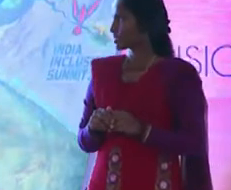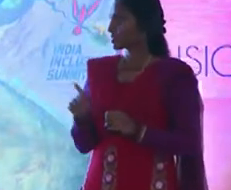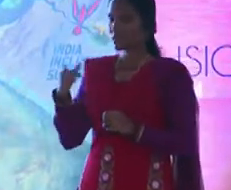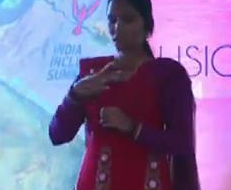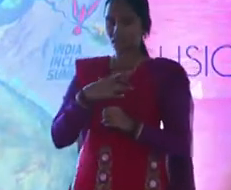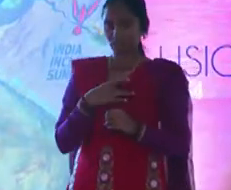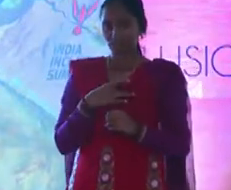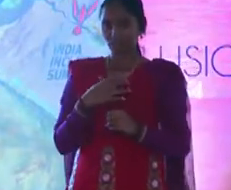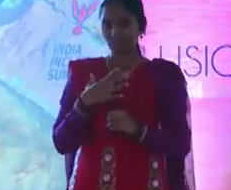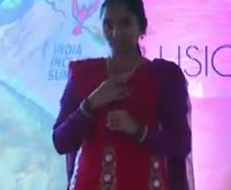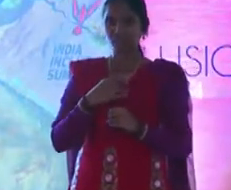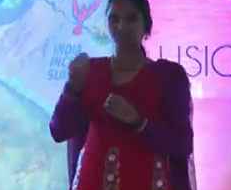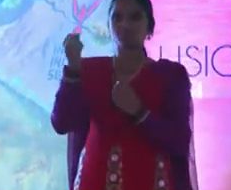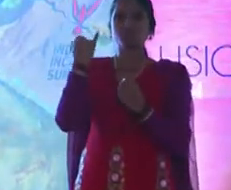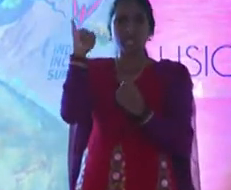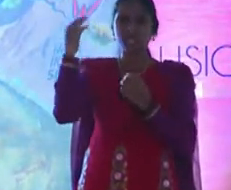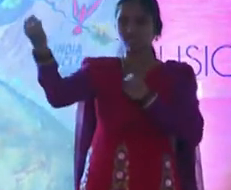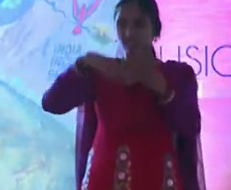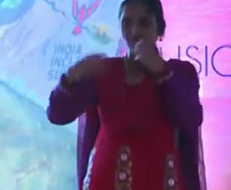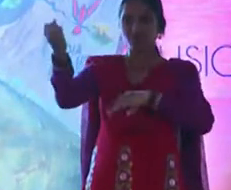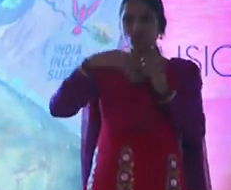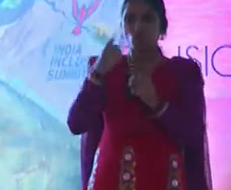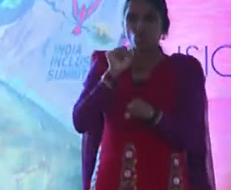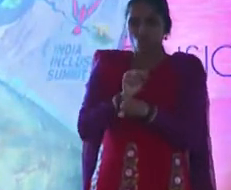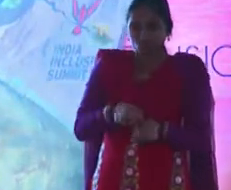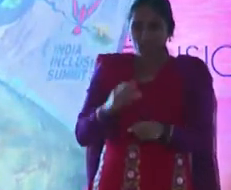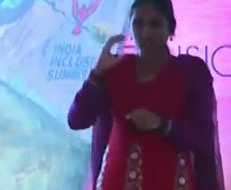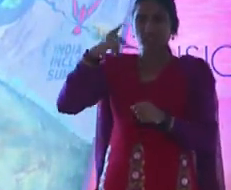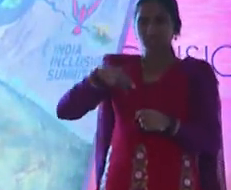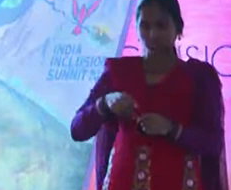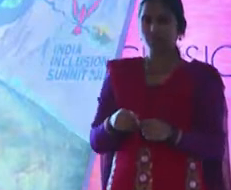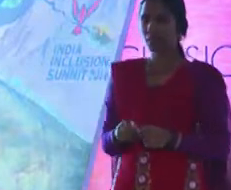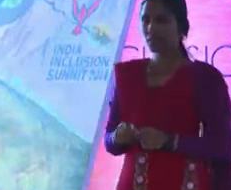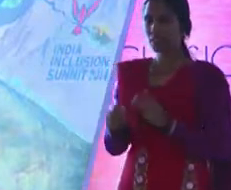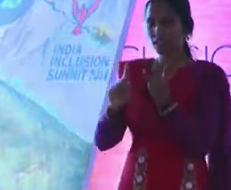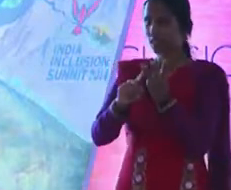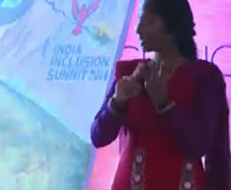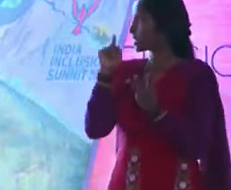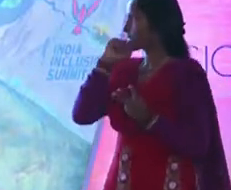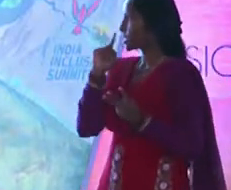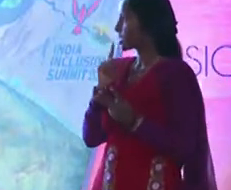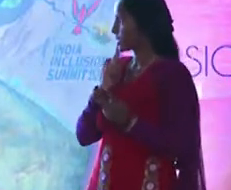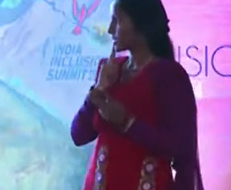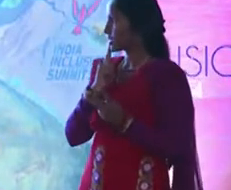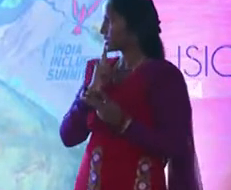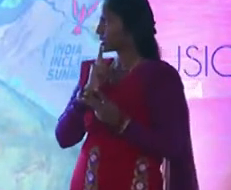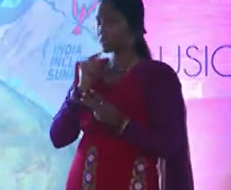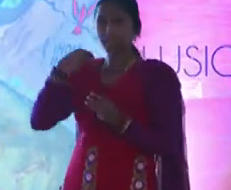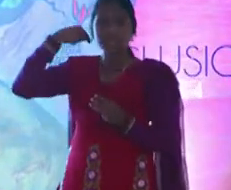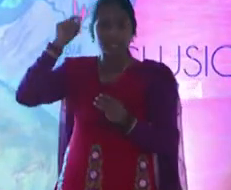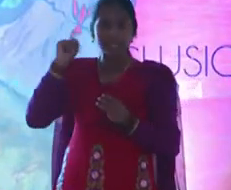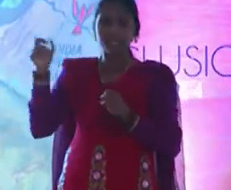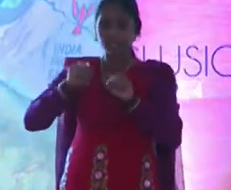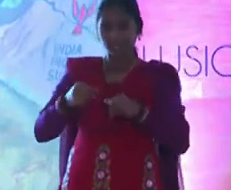to get inputs from all those who are working in this area. The third area is hearing impairment, where we provide aids and